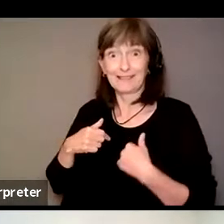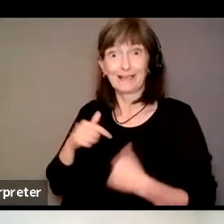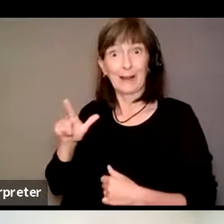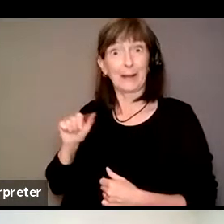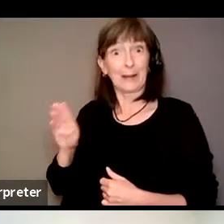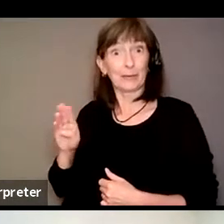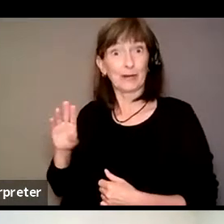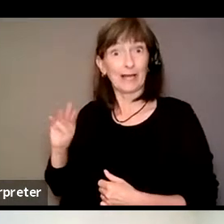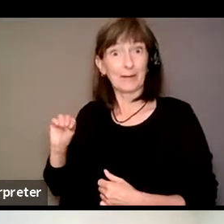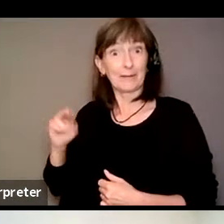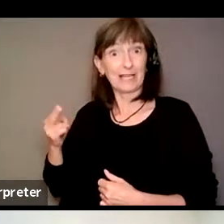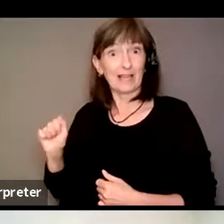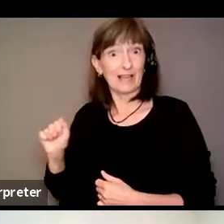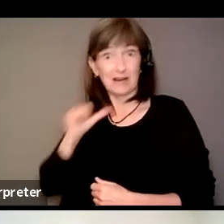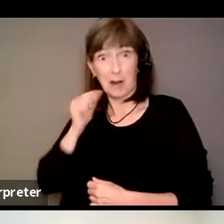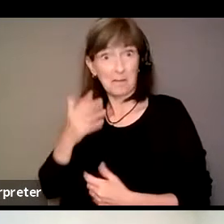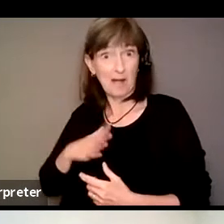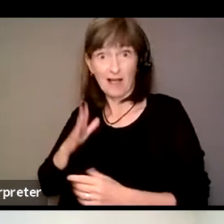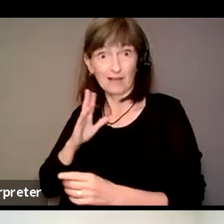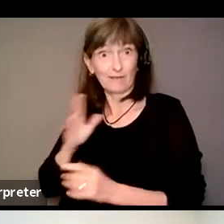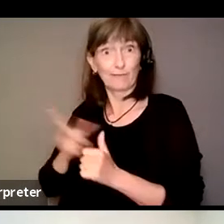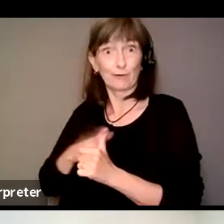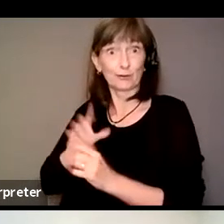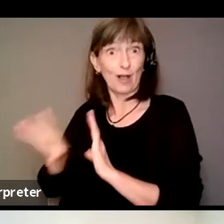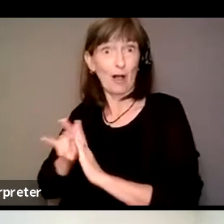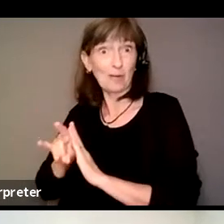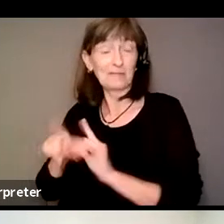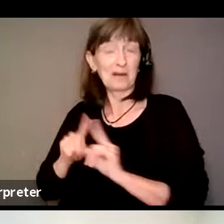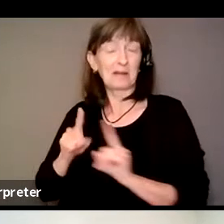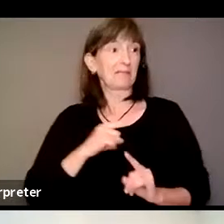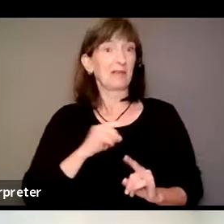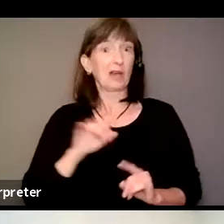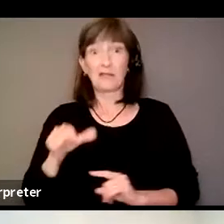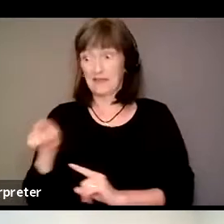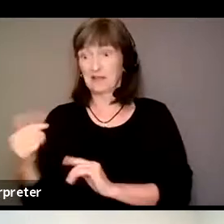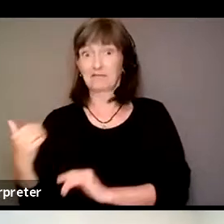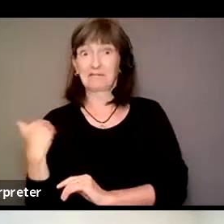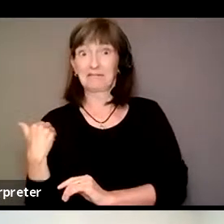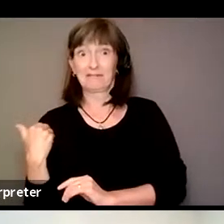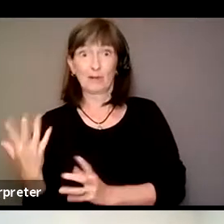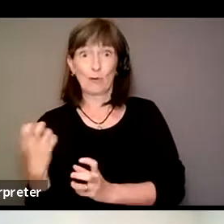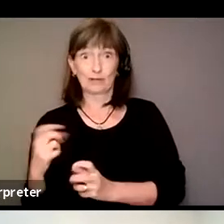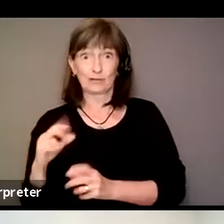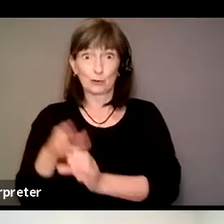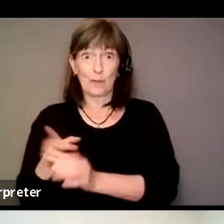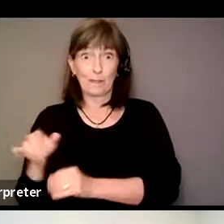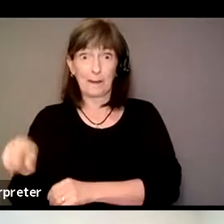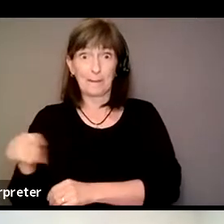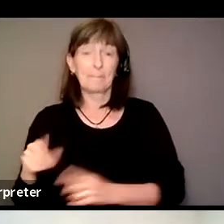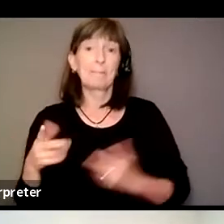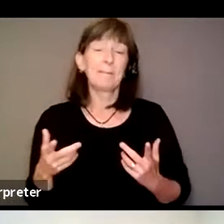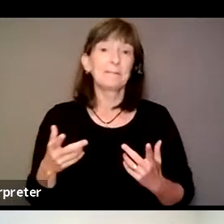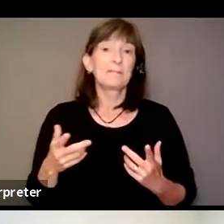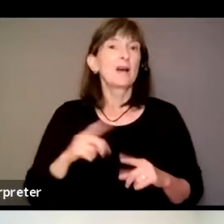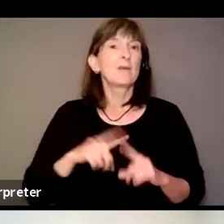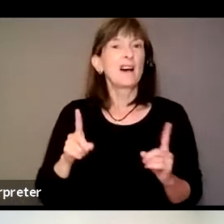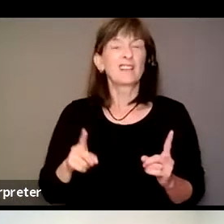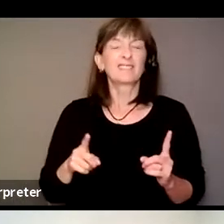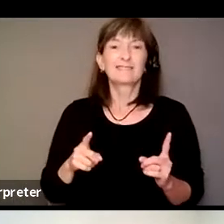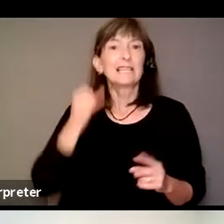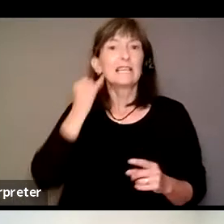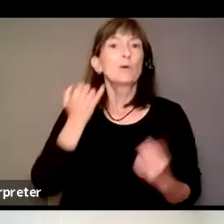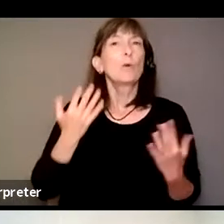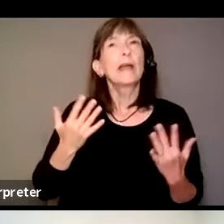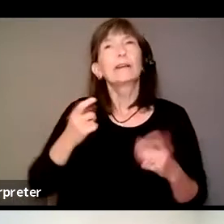MHA, but I took the plunge, I guess, when the timing, it's never right. In my opinion, if we're waiting for the right time to join